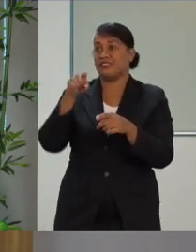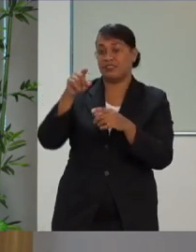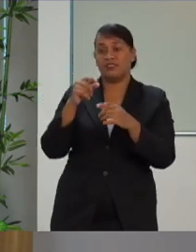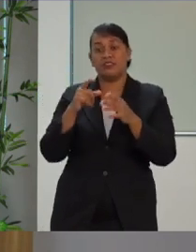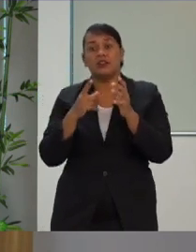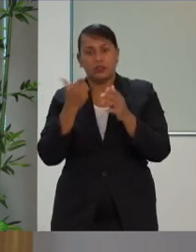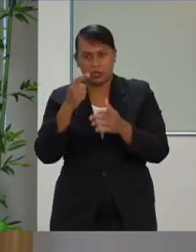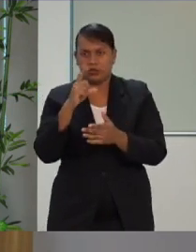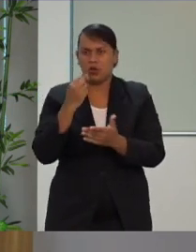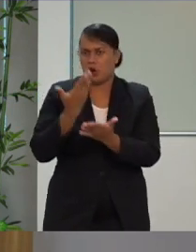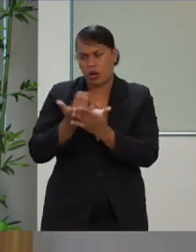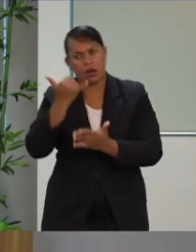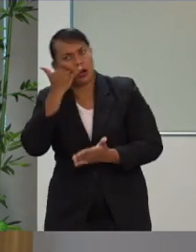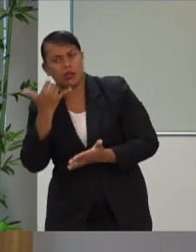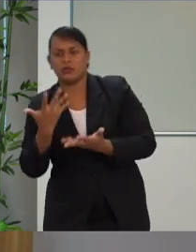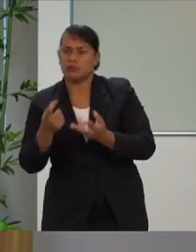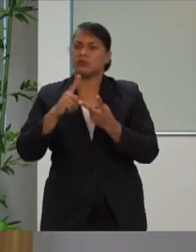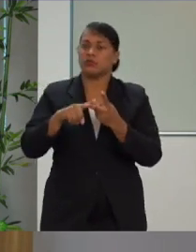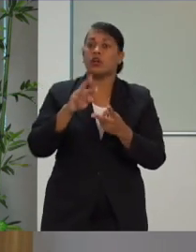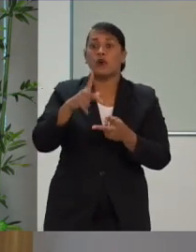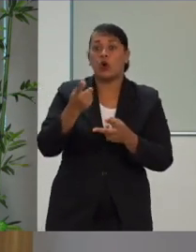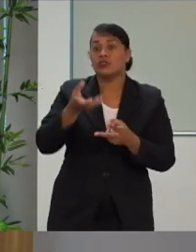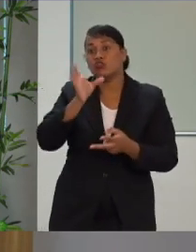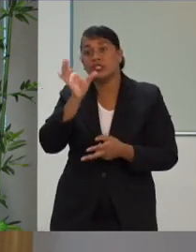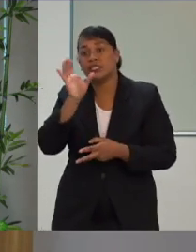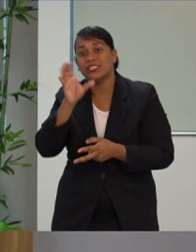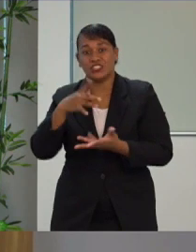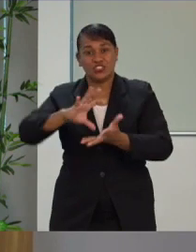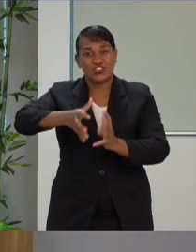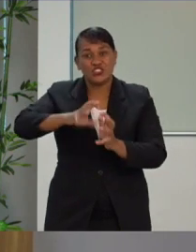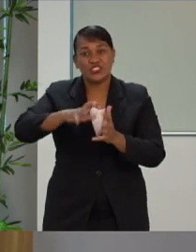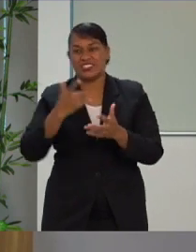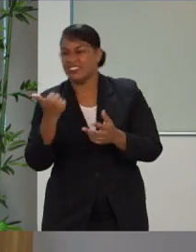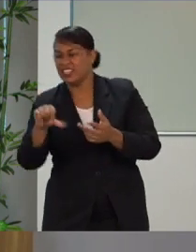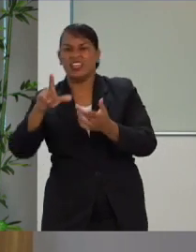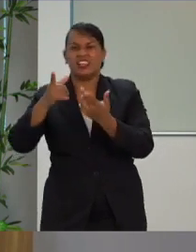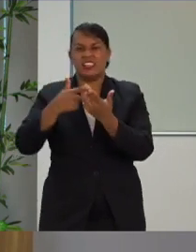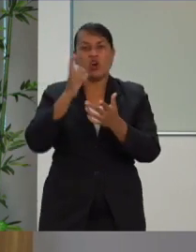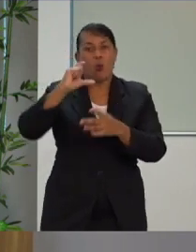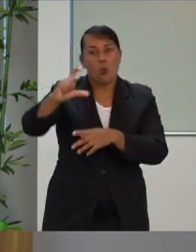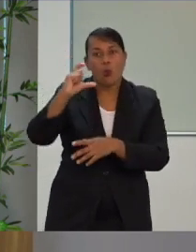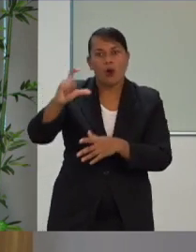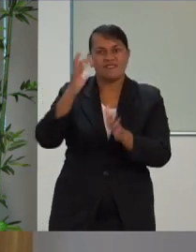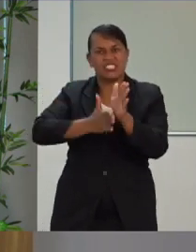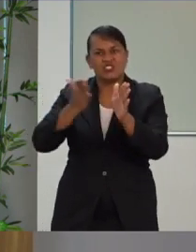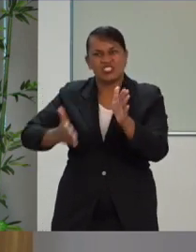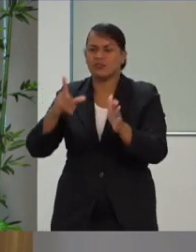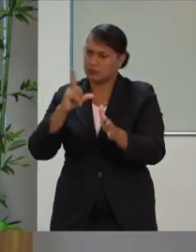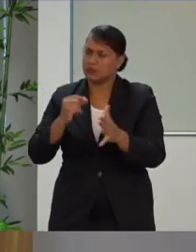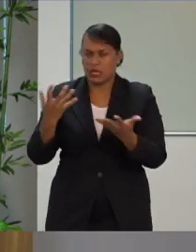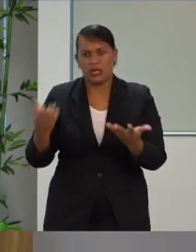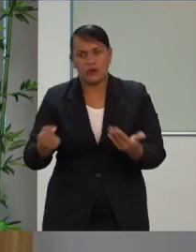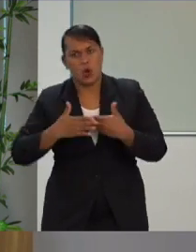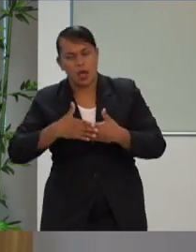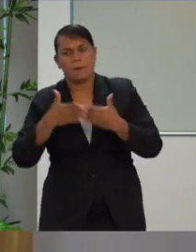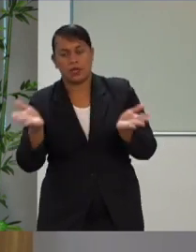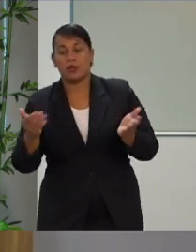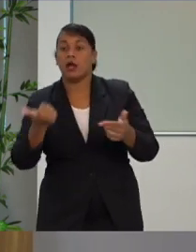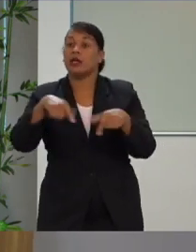the manufacture of beverages for export and domestic supply, manufacturing such as